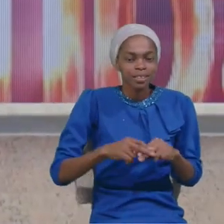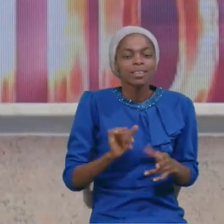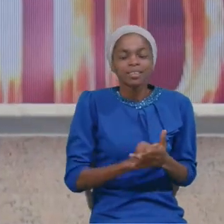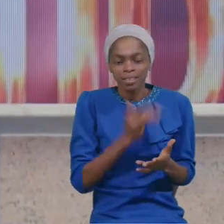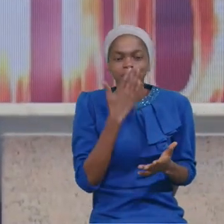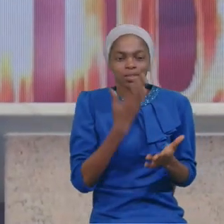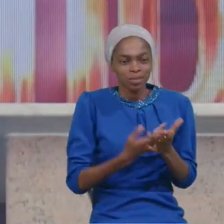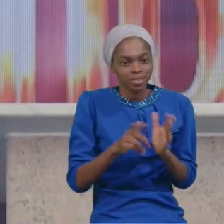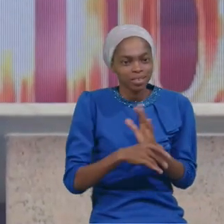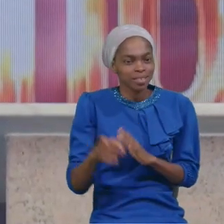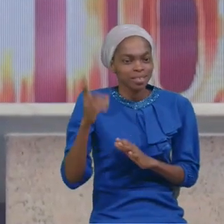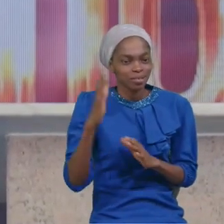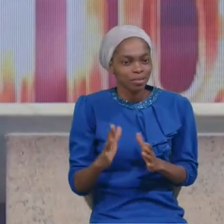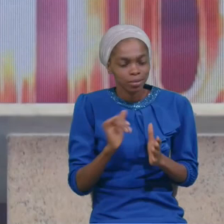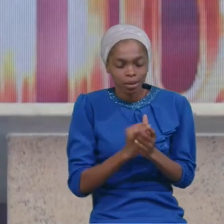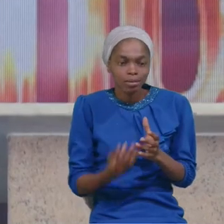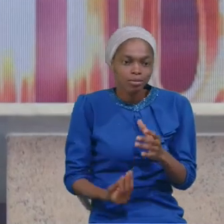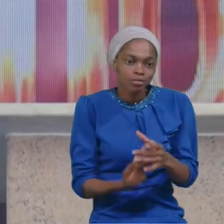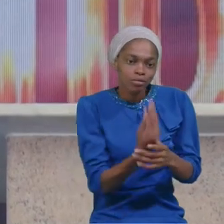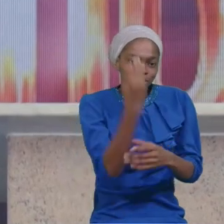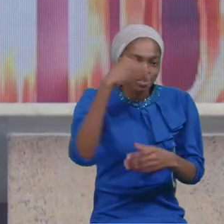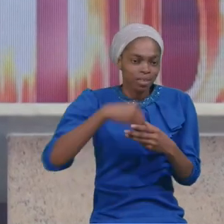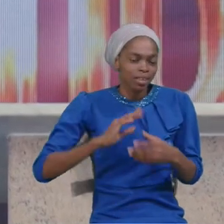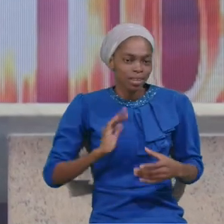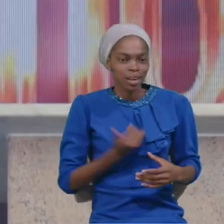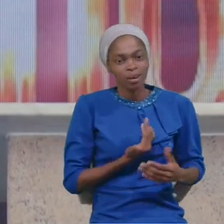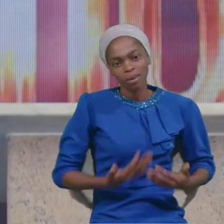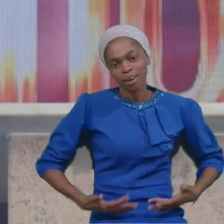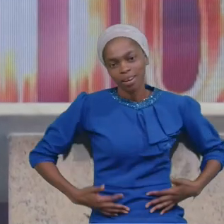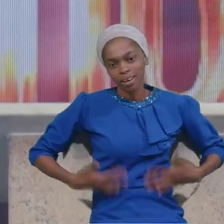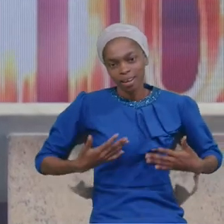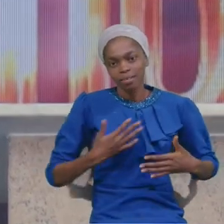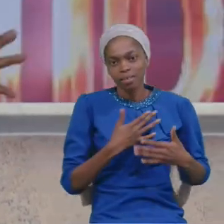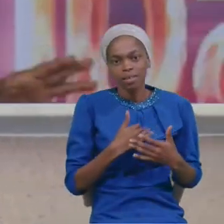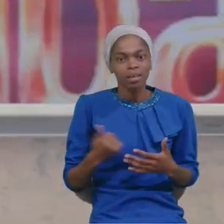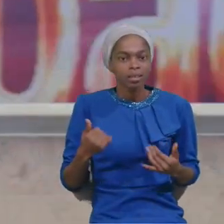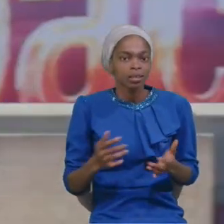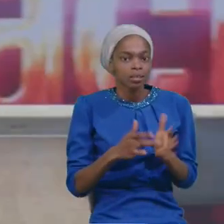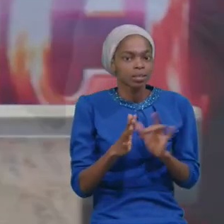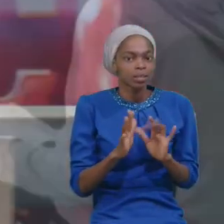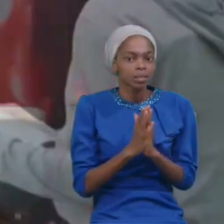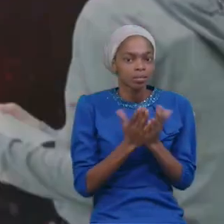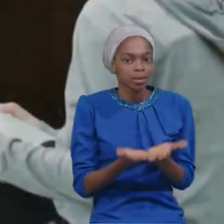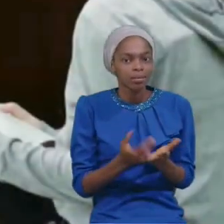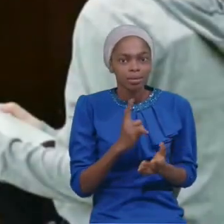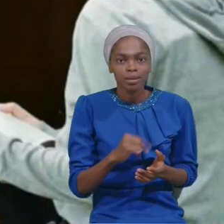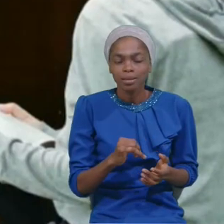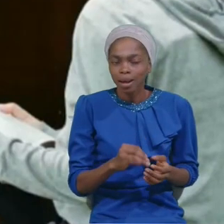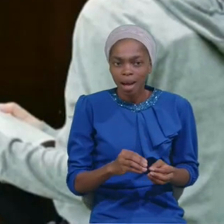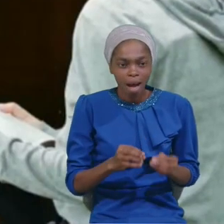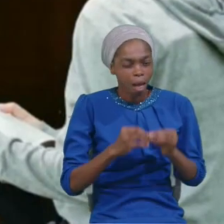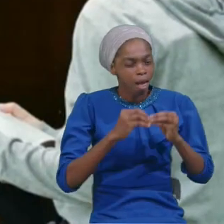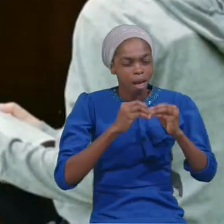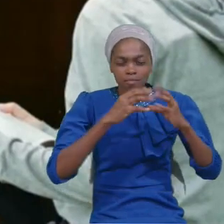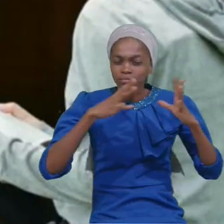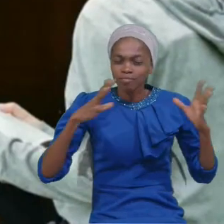Bible says, unspeakable gift, untold gift, a kind of gift we cannot even